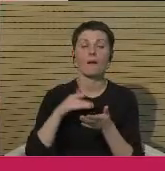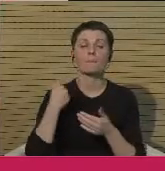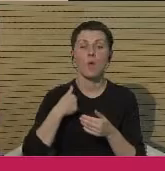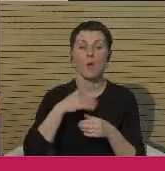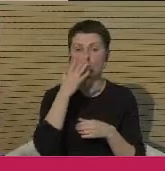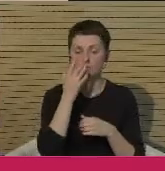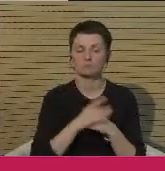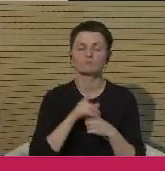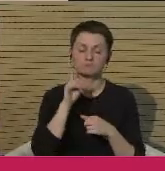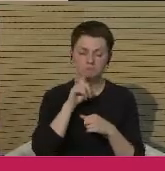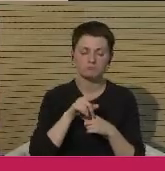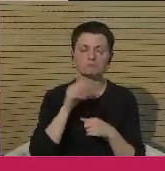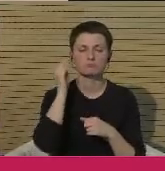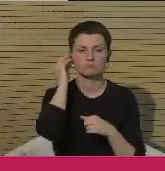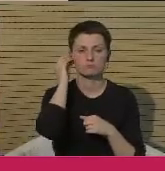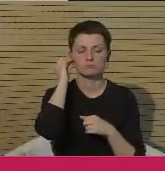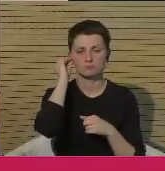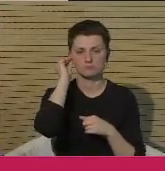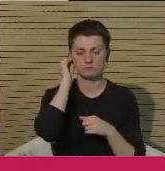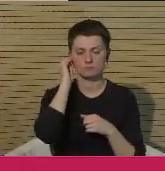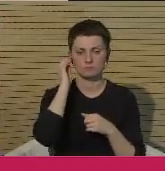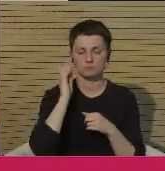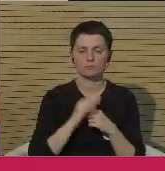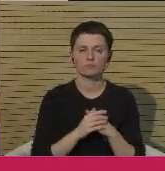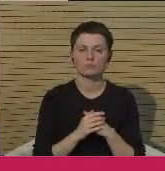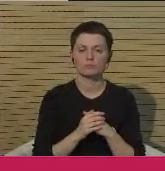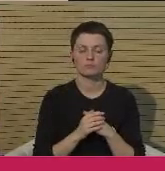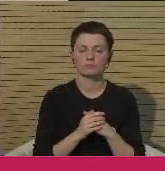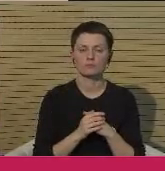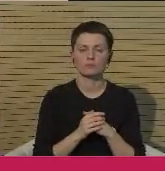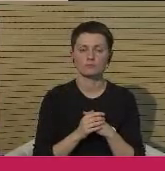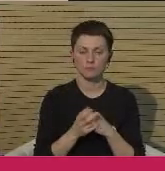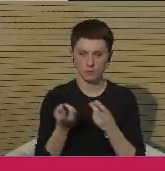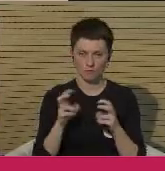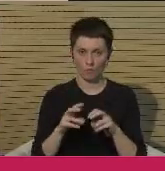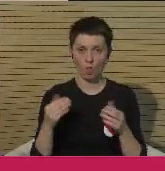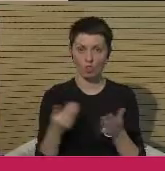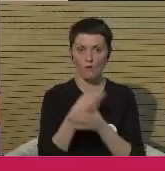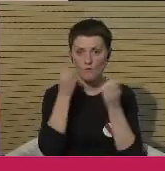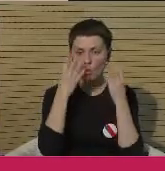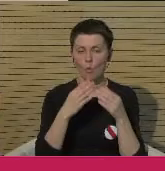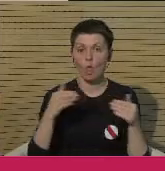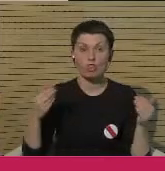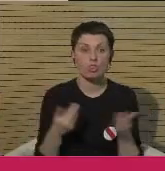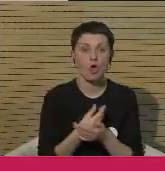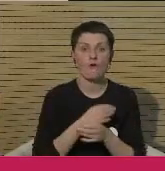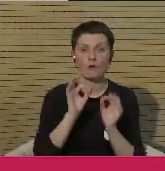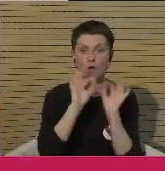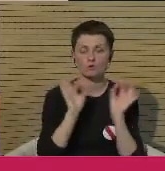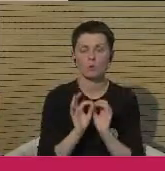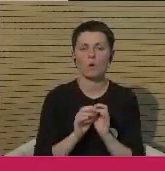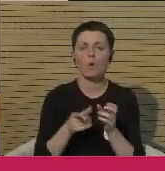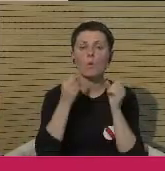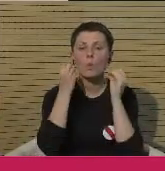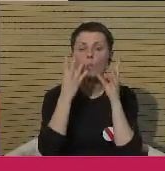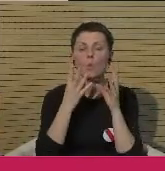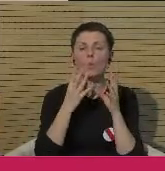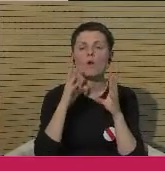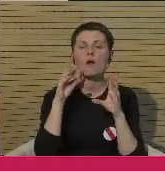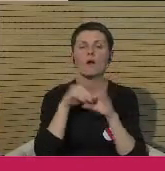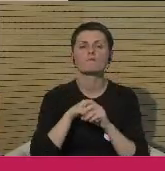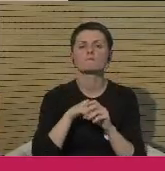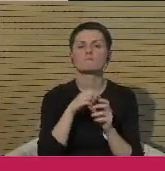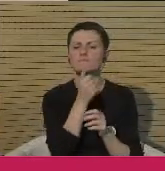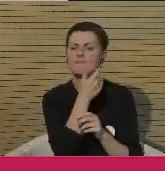the embroidery on the flag. It's true that in 20 years, a new culture has been developing in